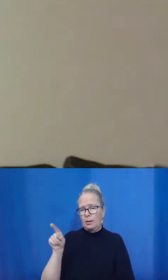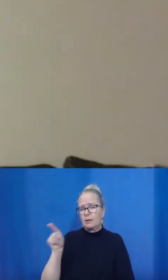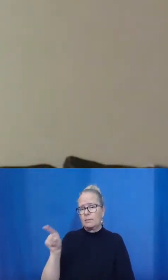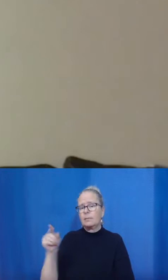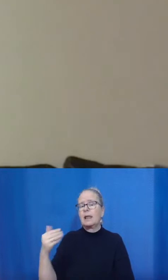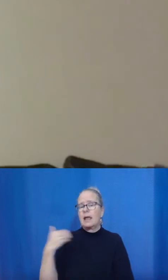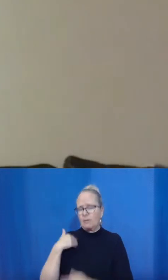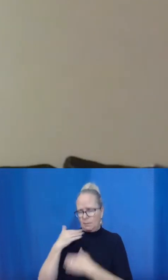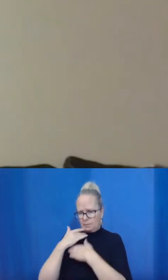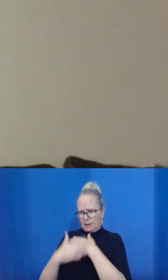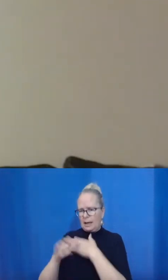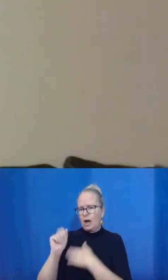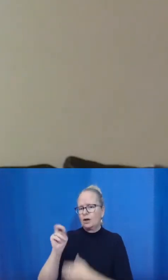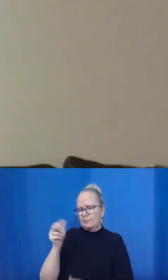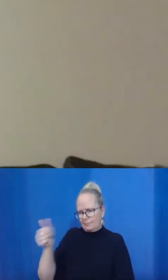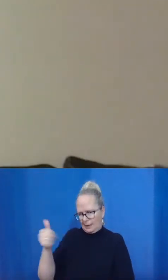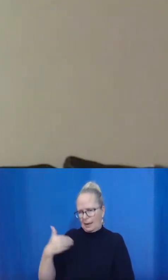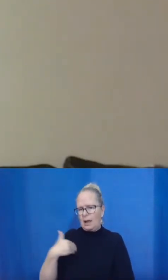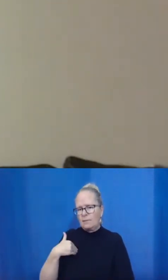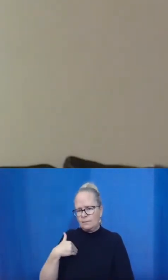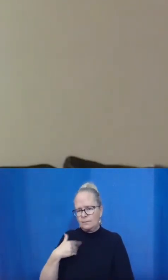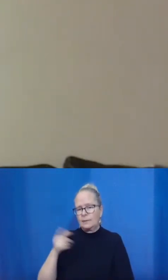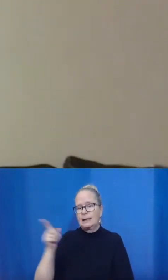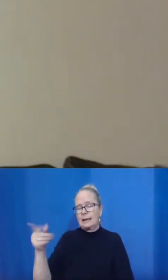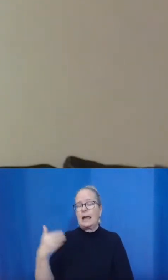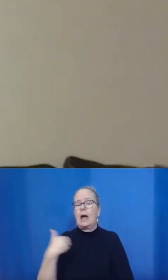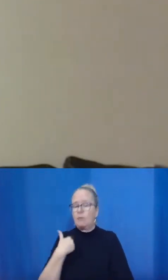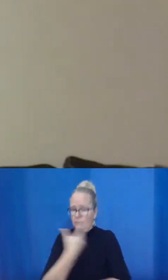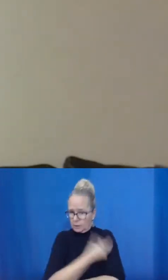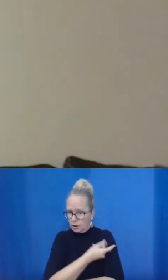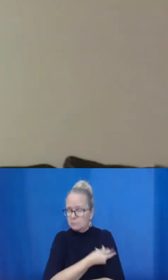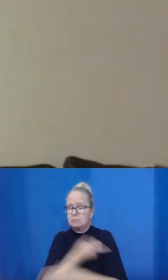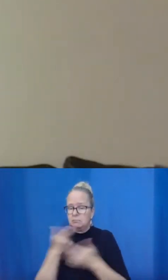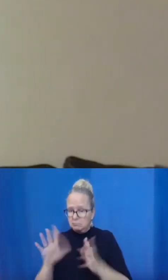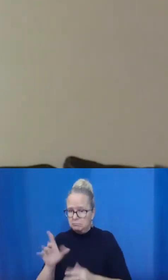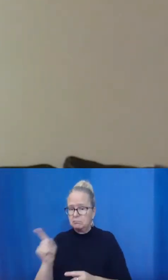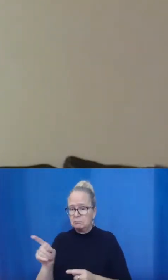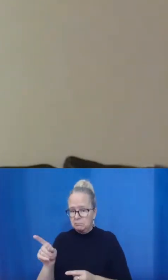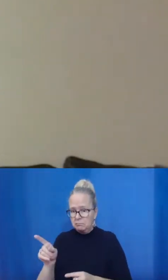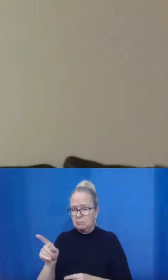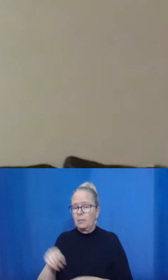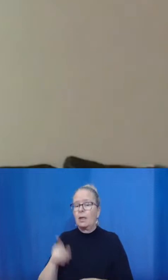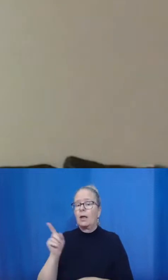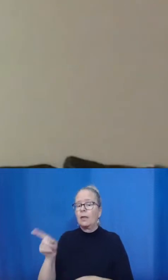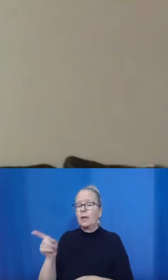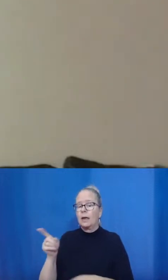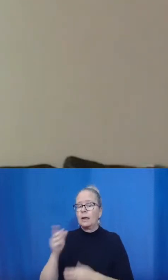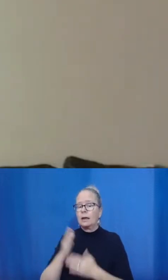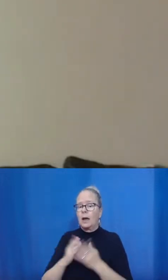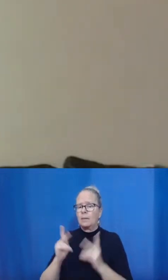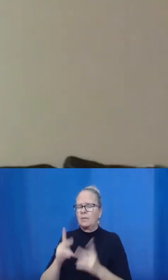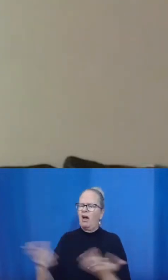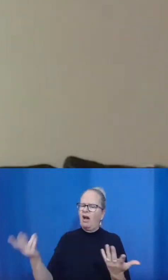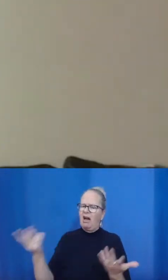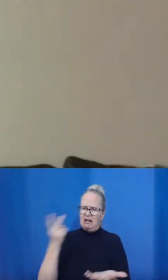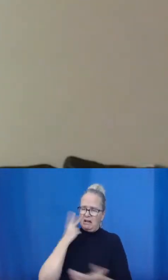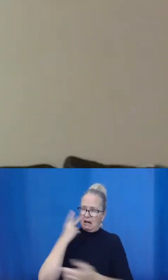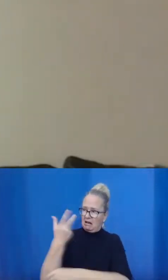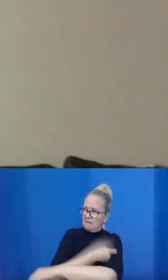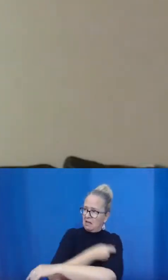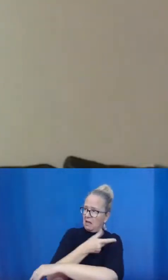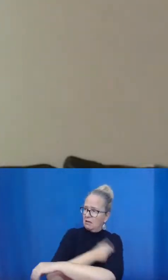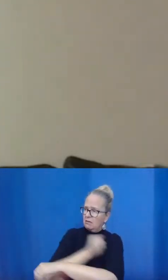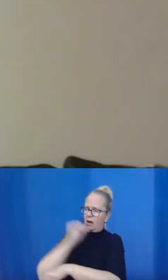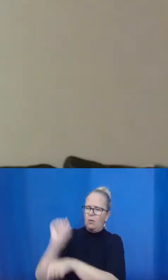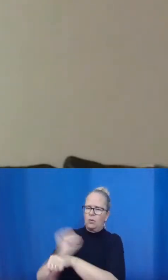But, you know, I think this is an example of somebody who, you know, did what they could to protect themselves.